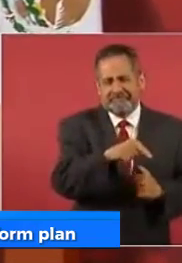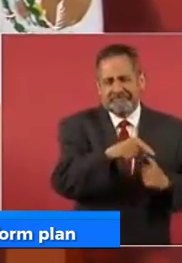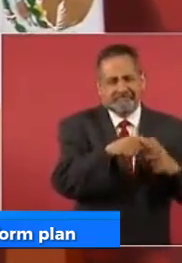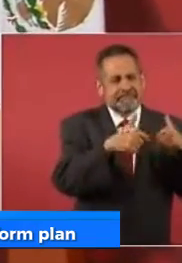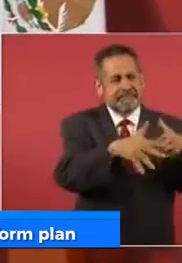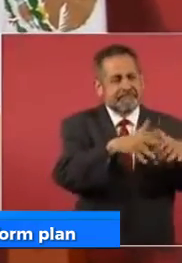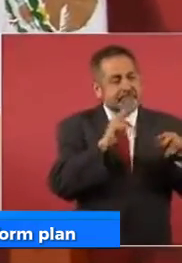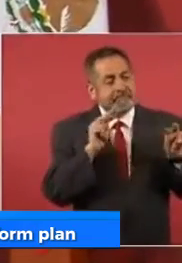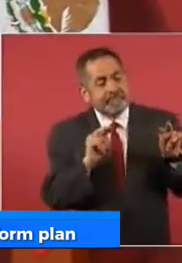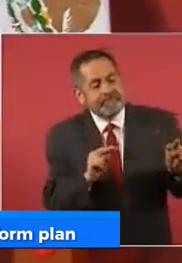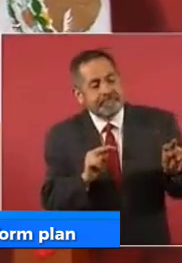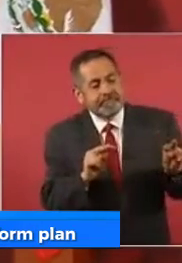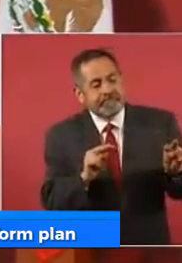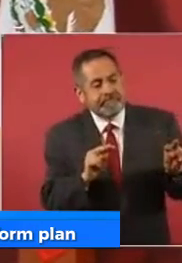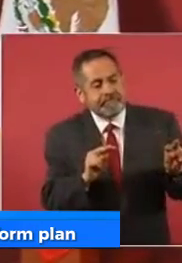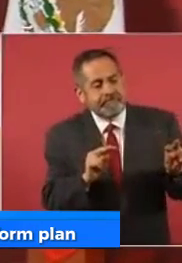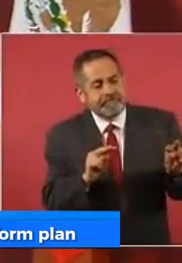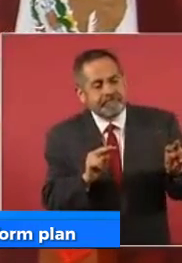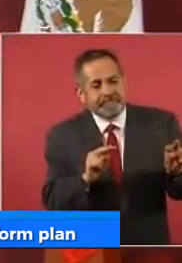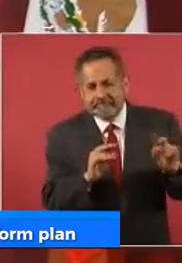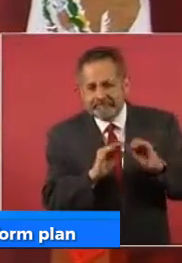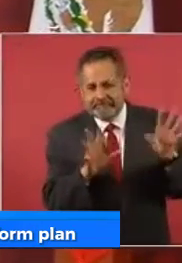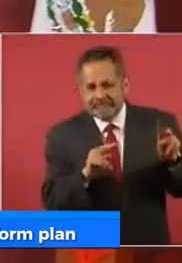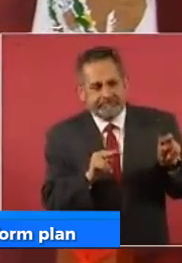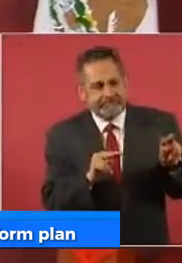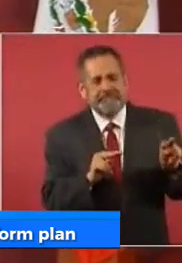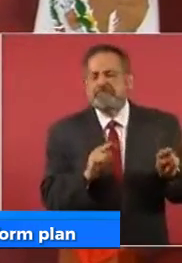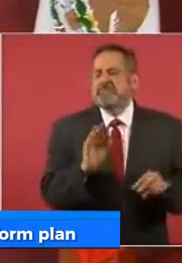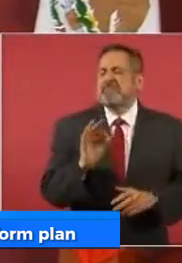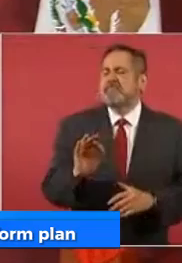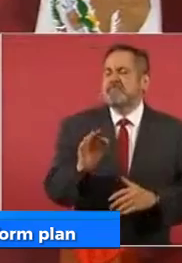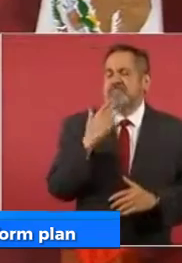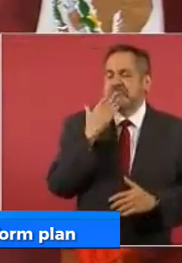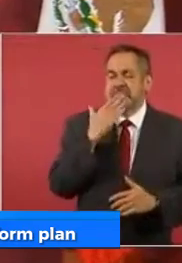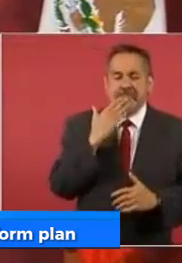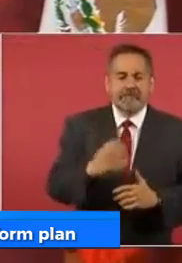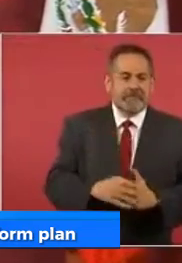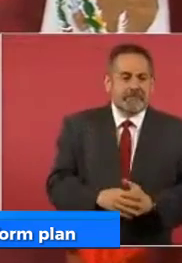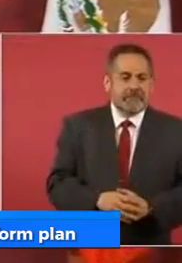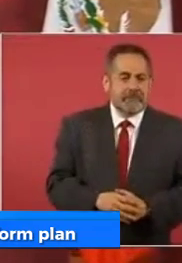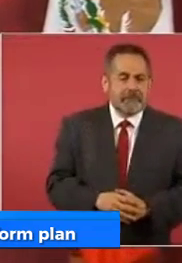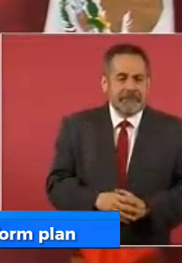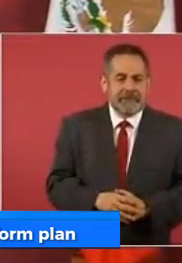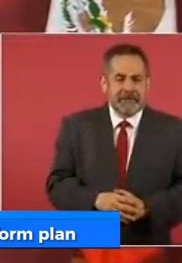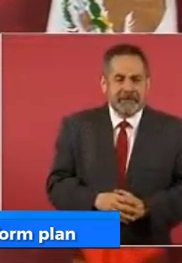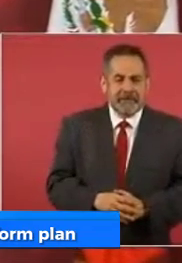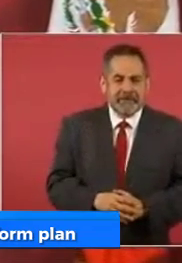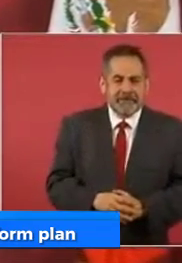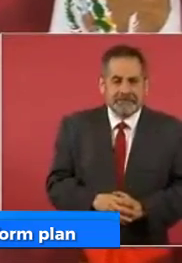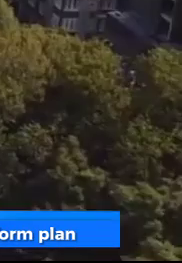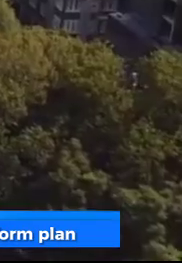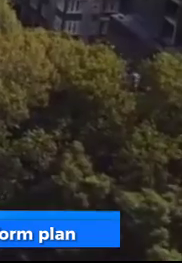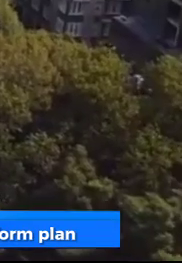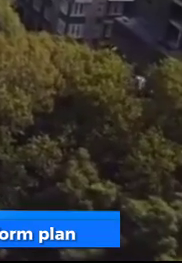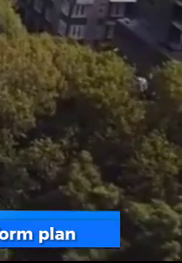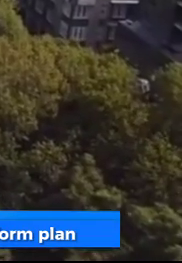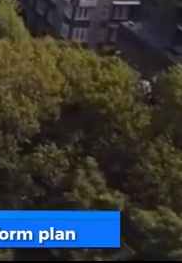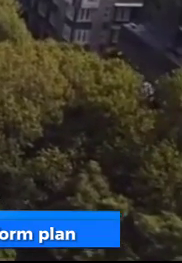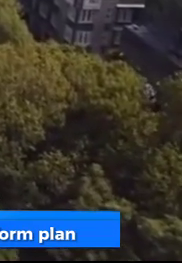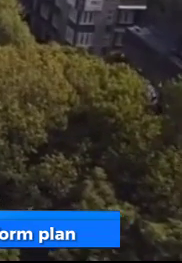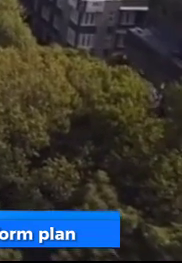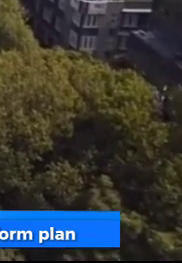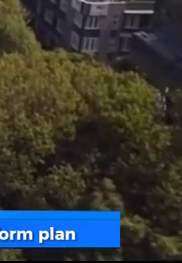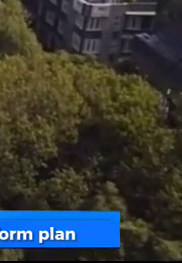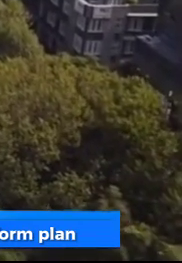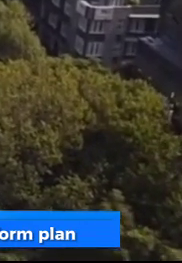house of Congress from 500 to 300 and those in the Senate from 128 to 96. It would also